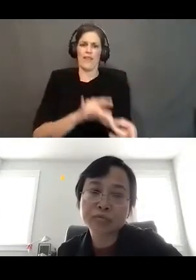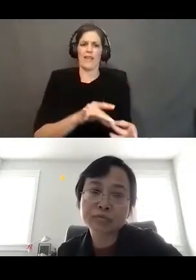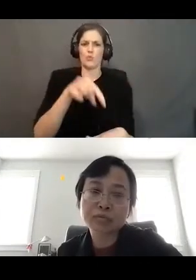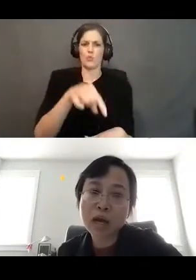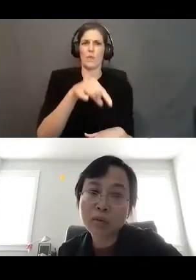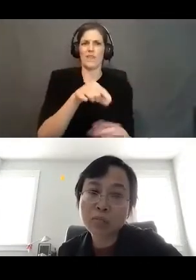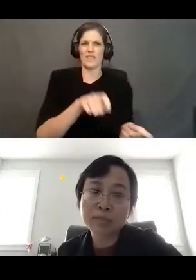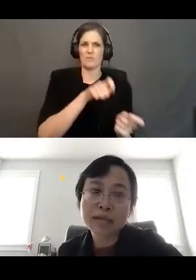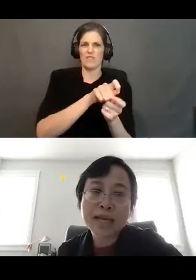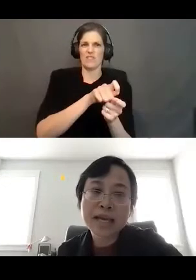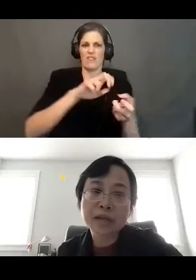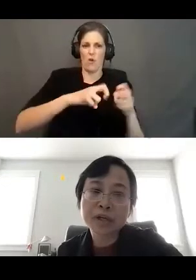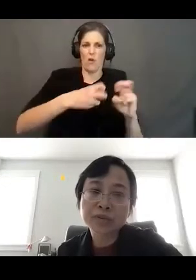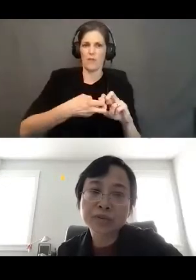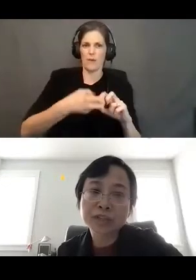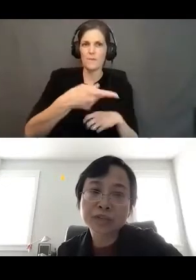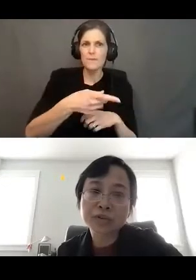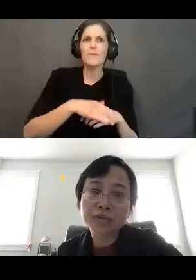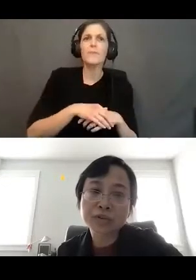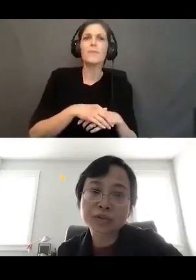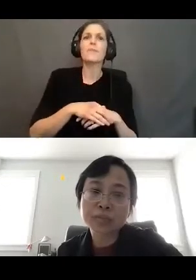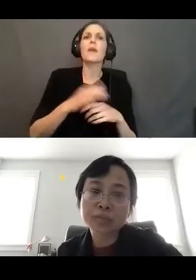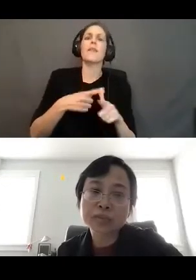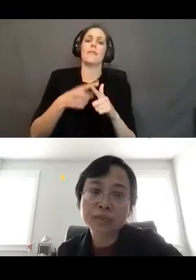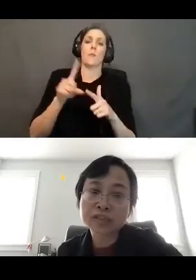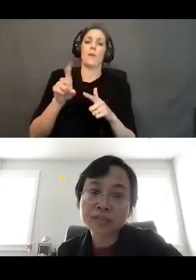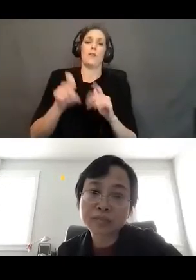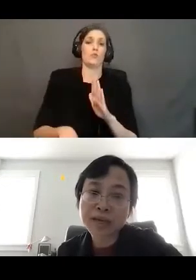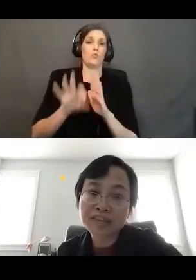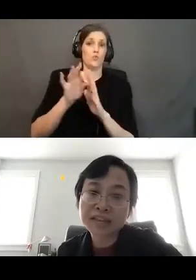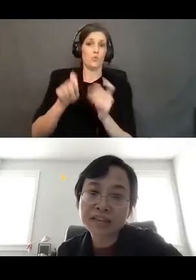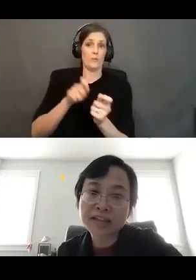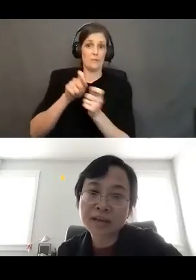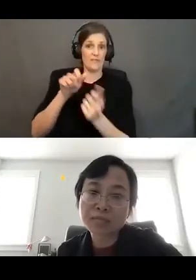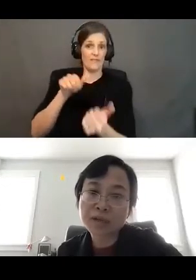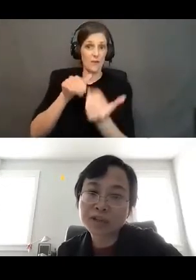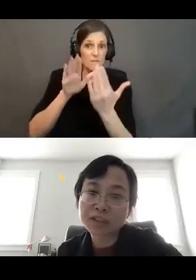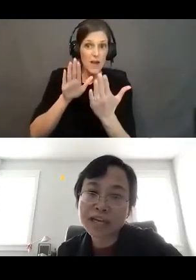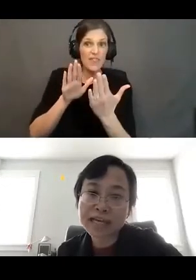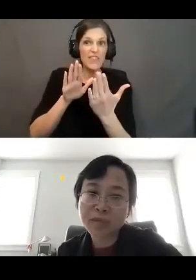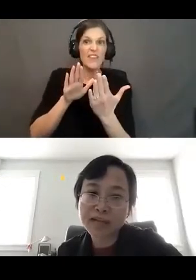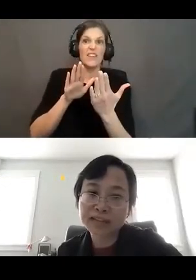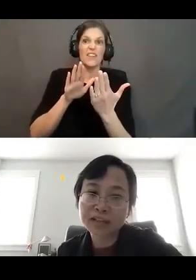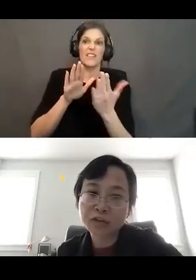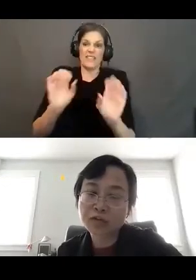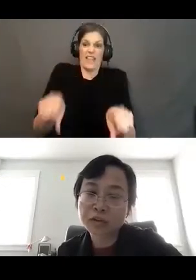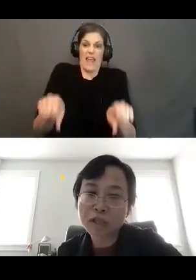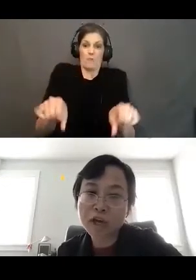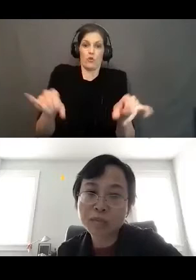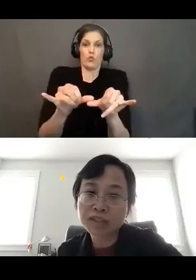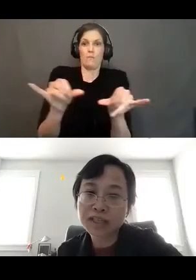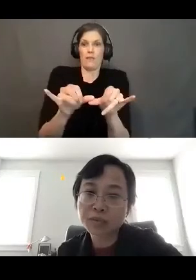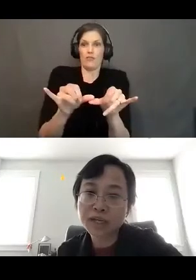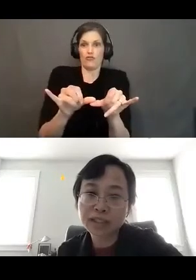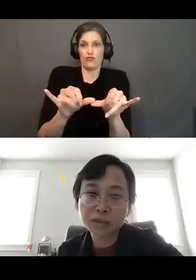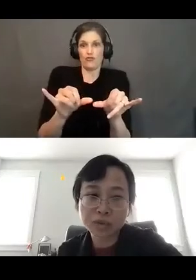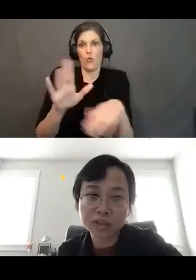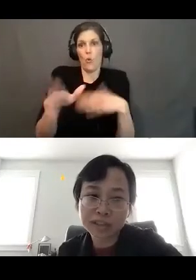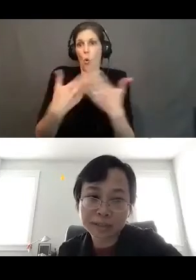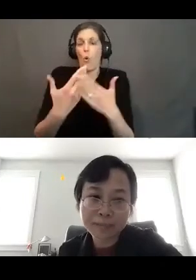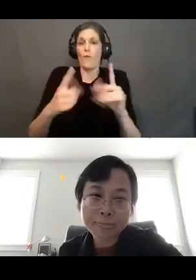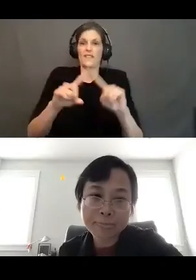particular problem. And we also need to choose a specific method that can measure the aspects of the phenomena that we are